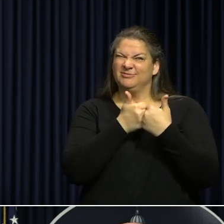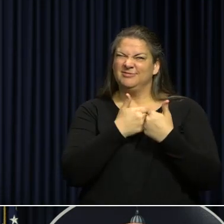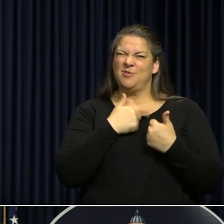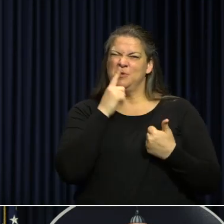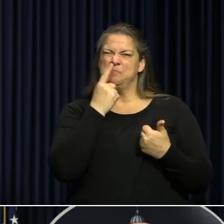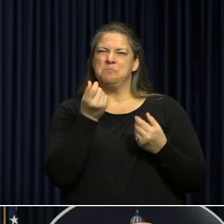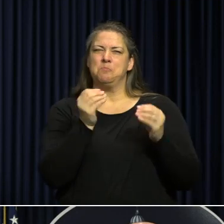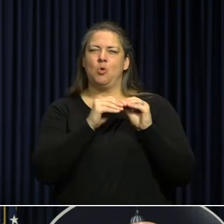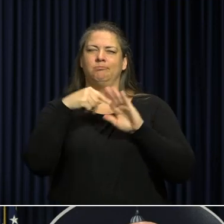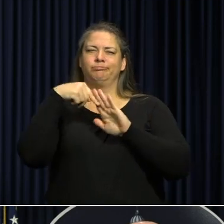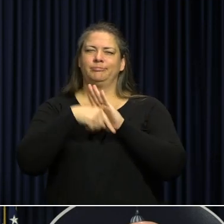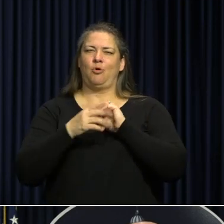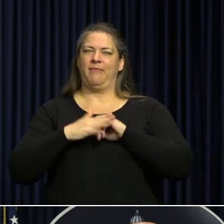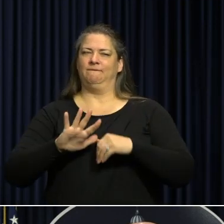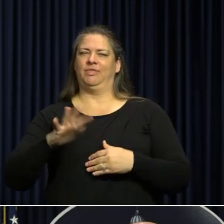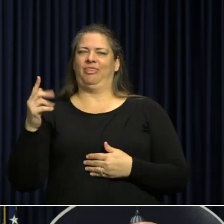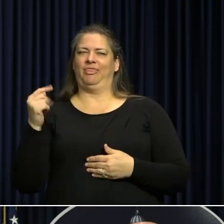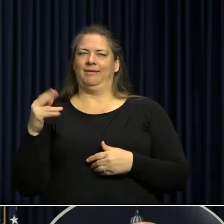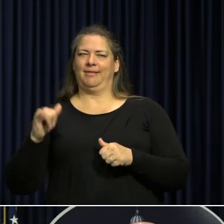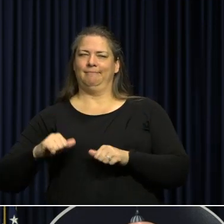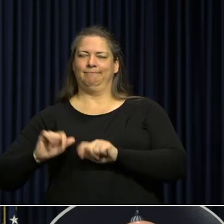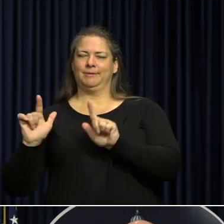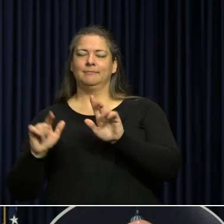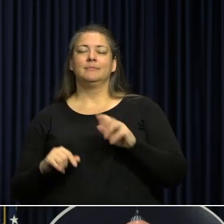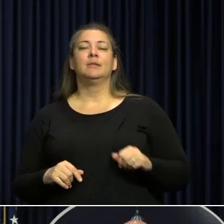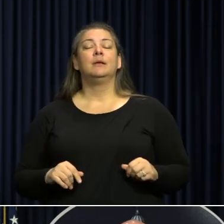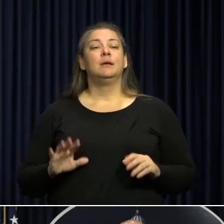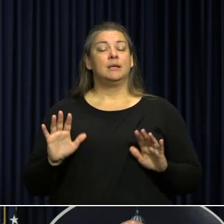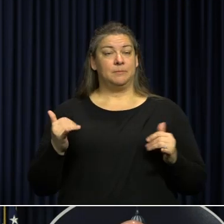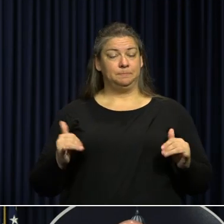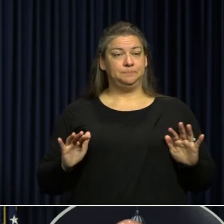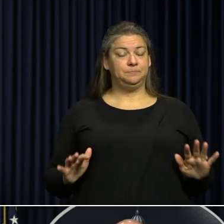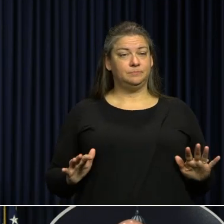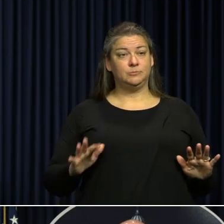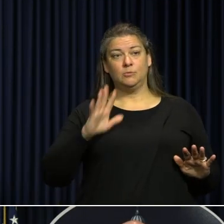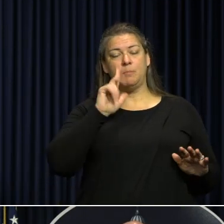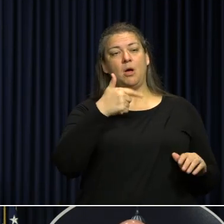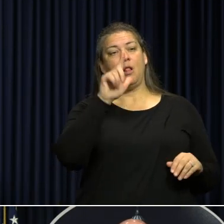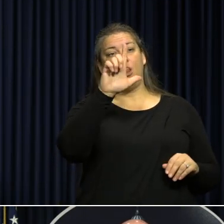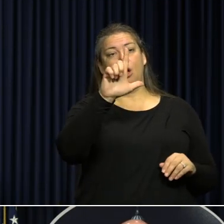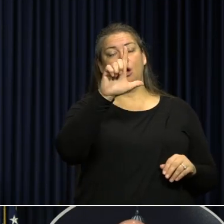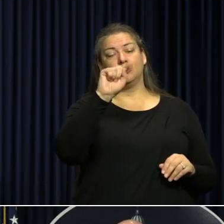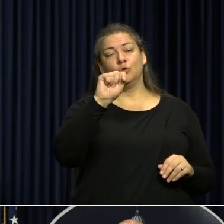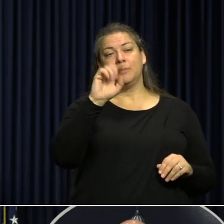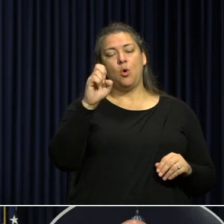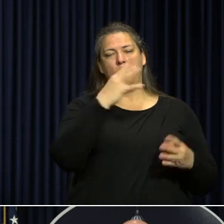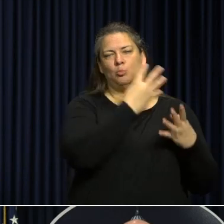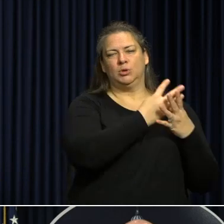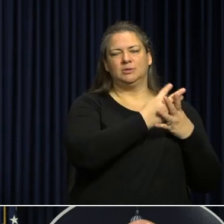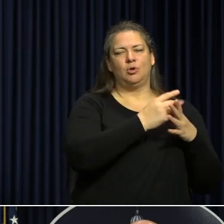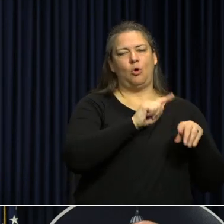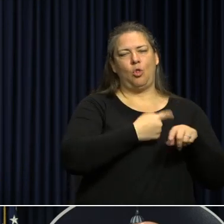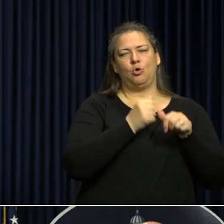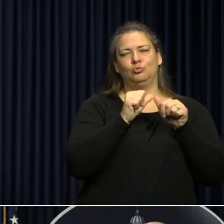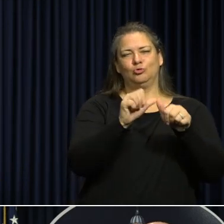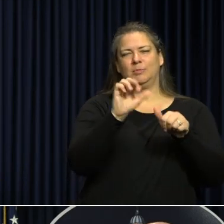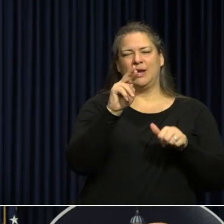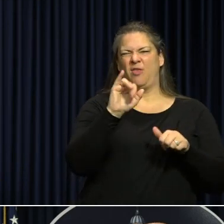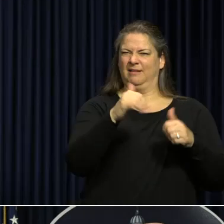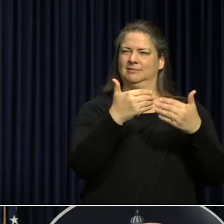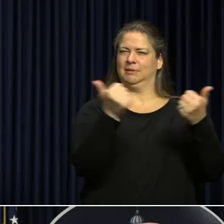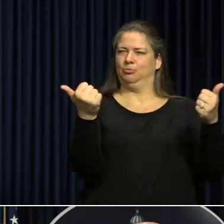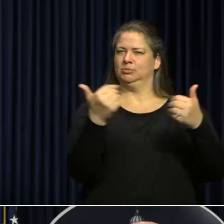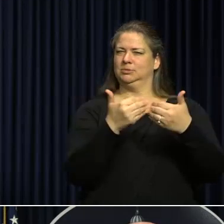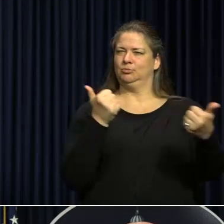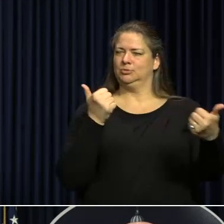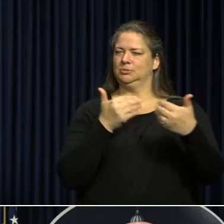on the 5th slide. This does not apply to things like long-term care settings or prisons. There'll be separate guidance for that. Kenneth, if we could do the